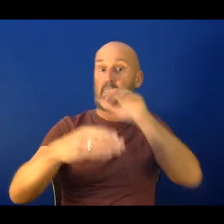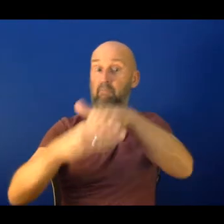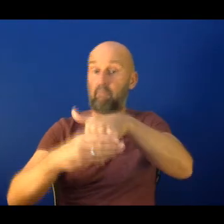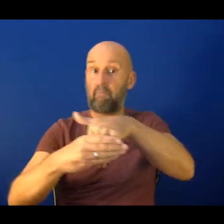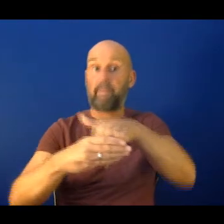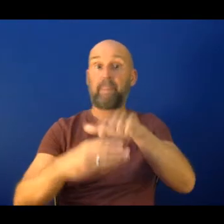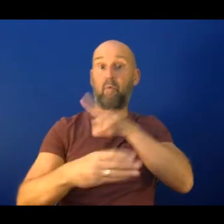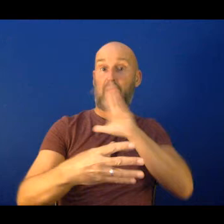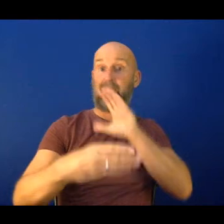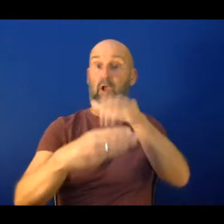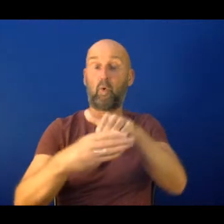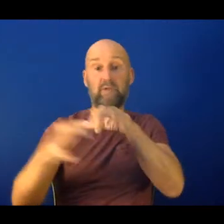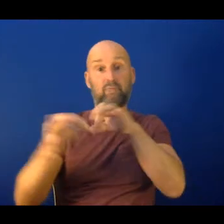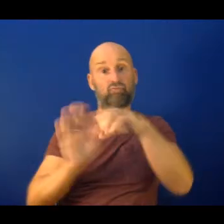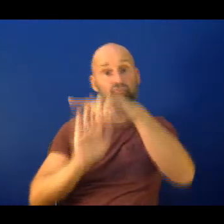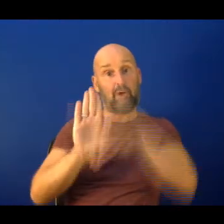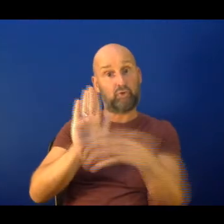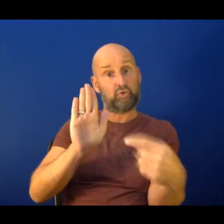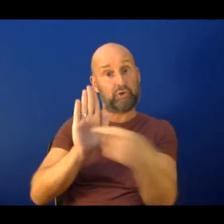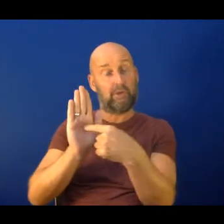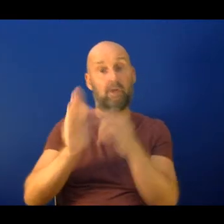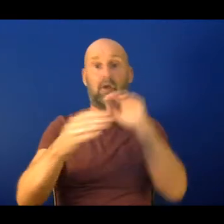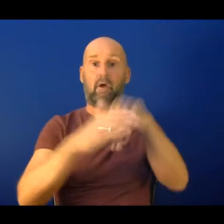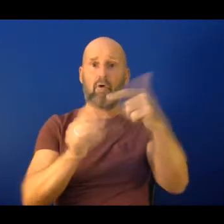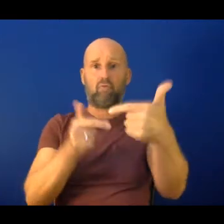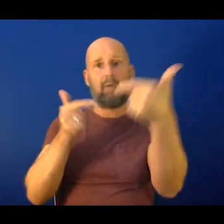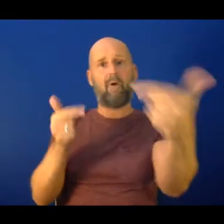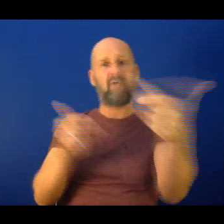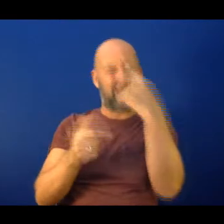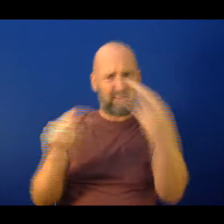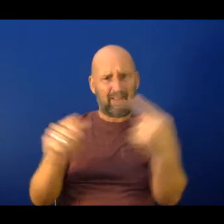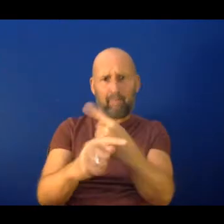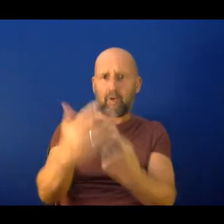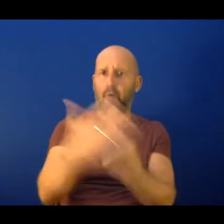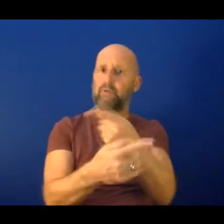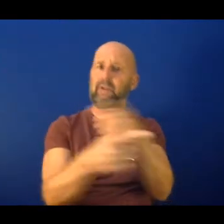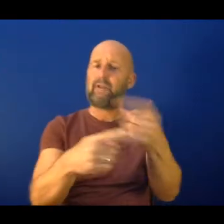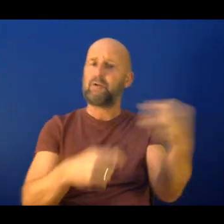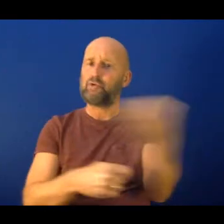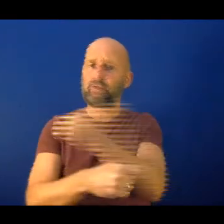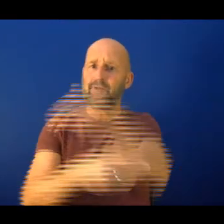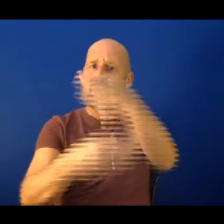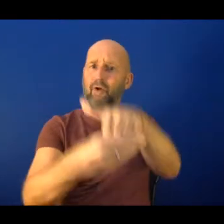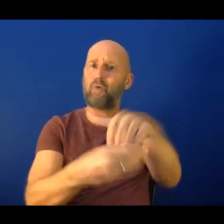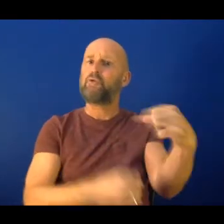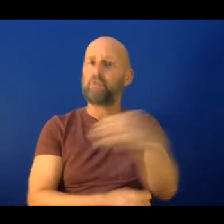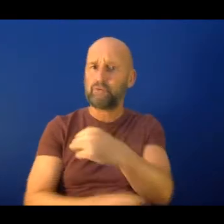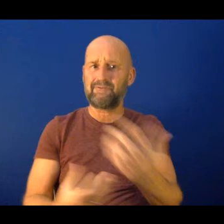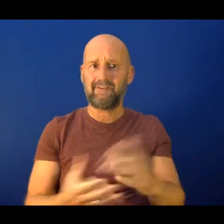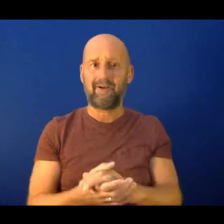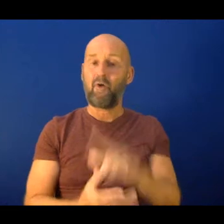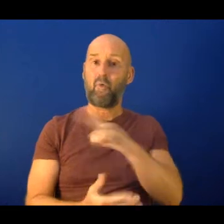almost like an inclusive strategy. But I think they're missing a trick if they don't do that, because it's